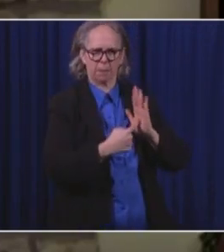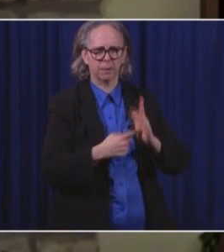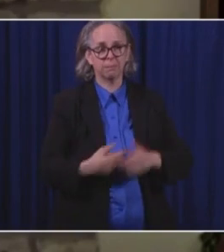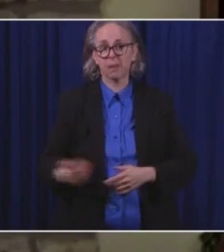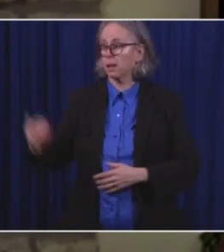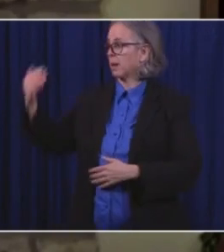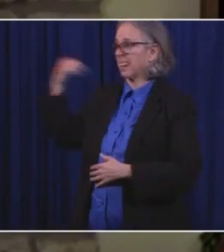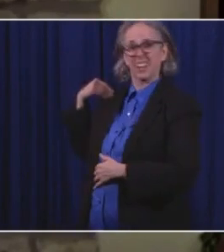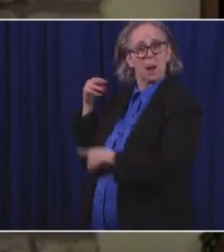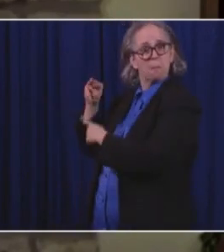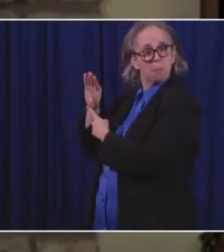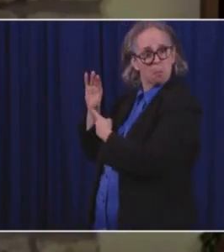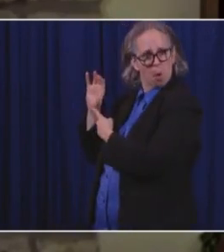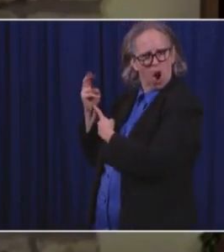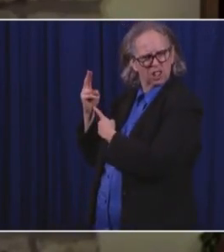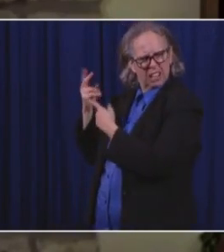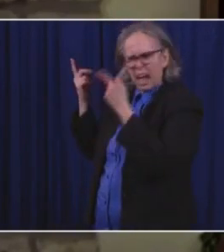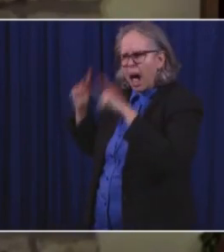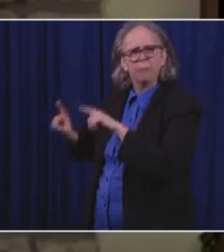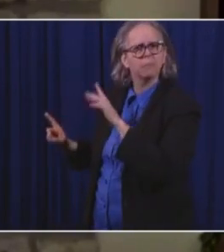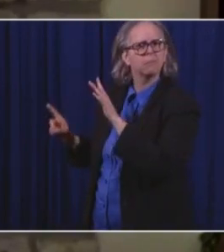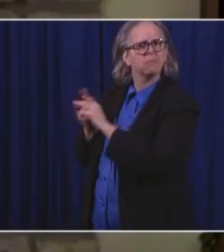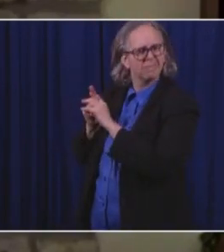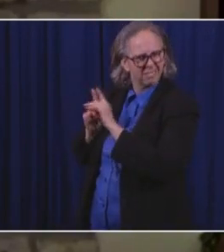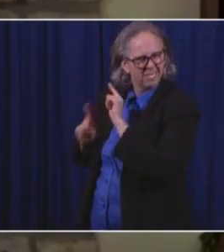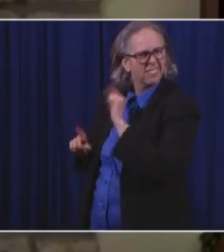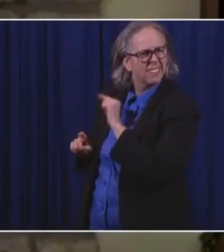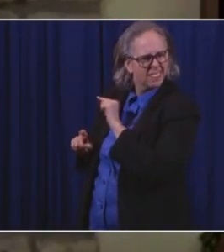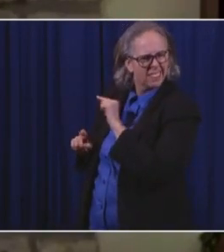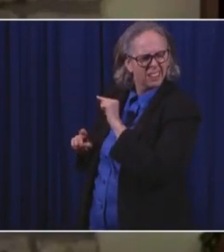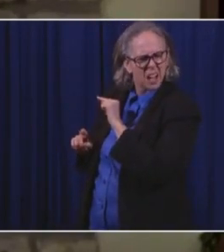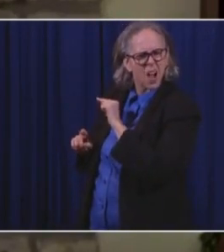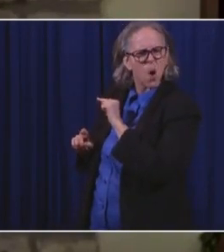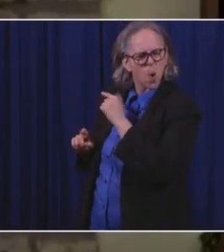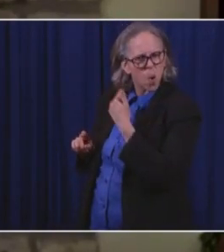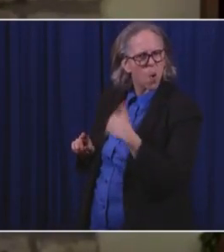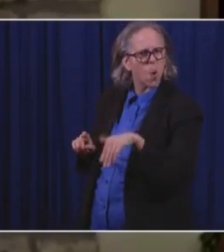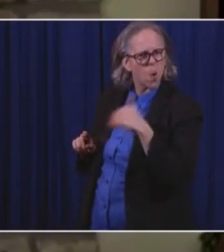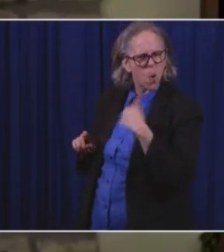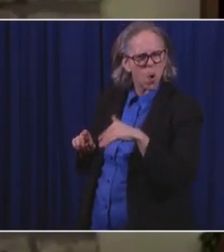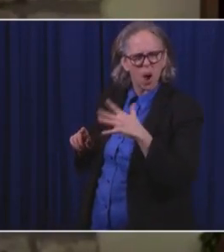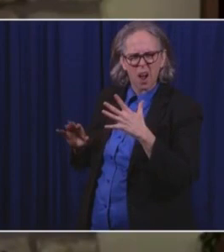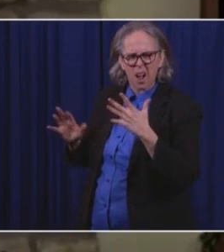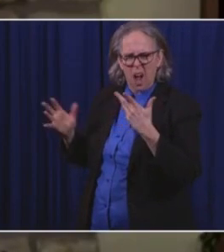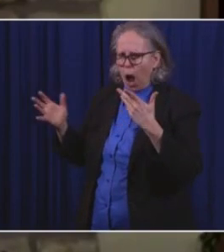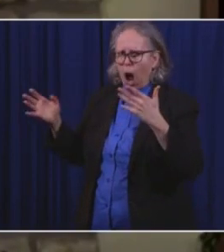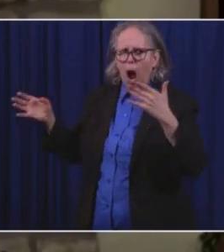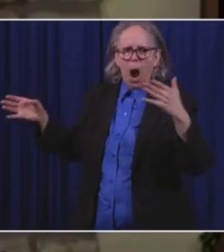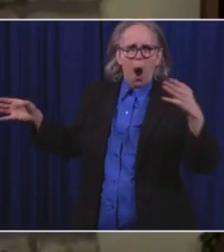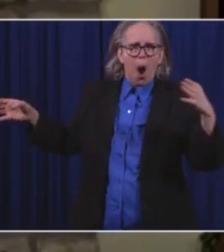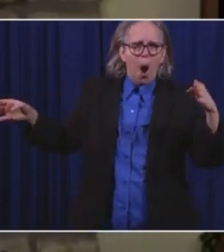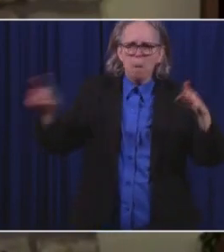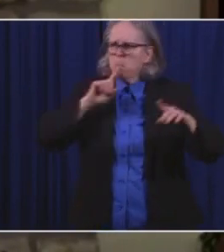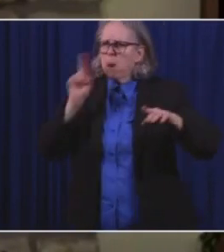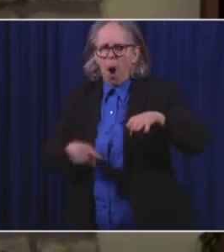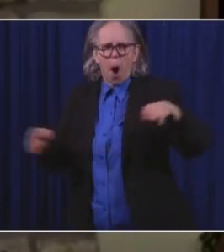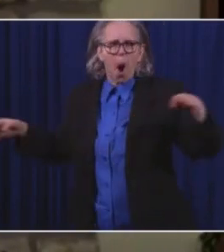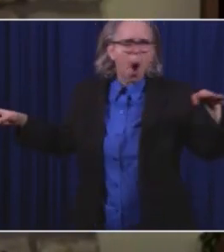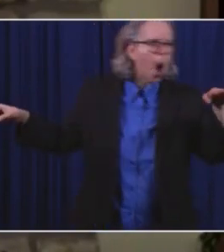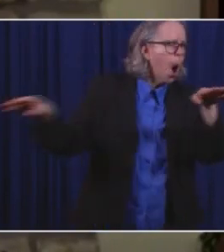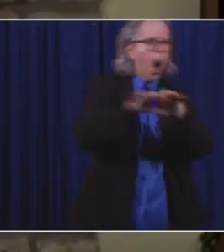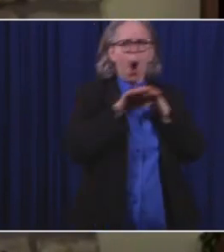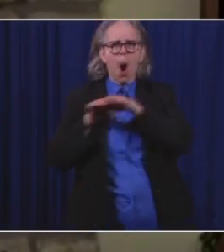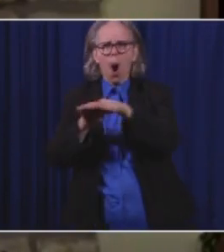it was really, things shut down. And what you saw was